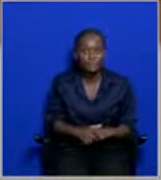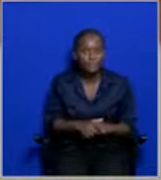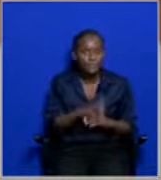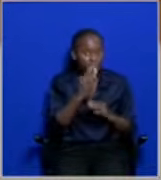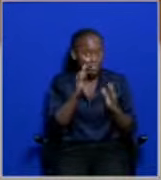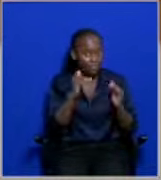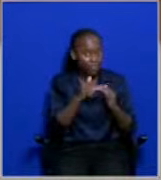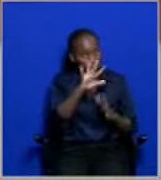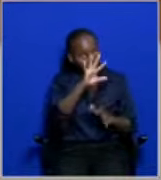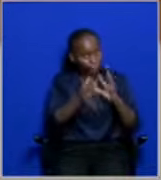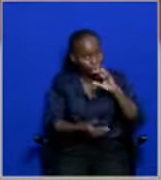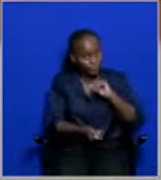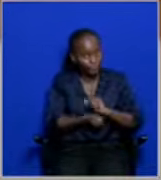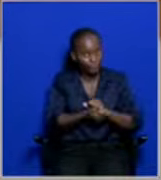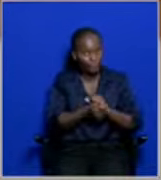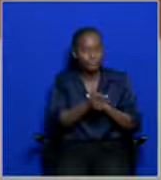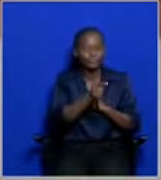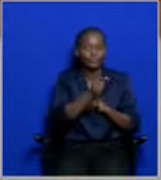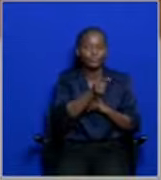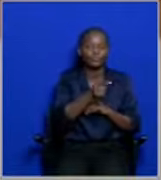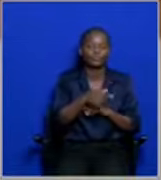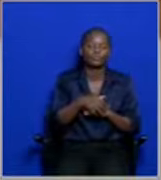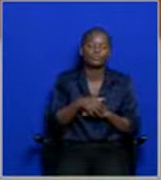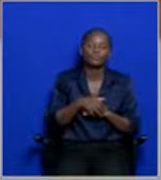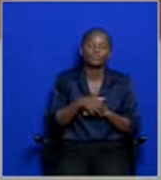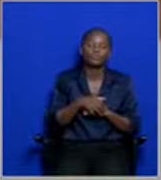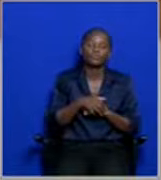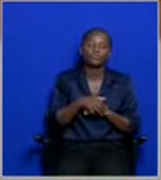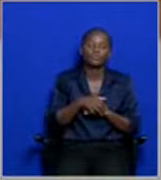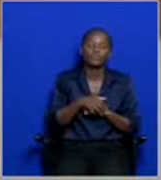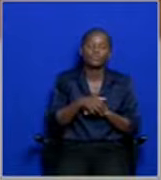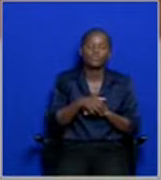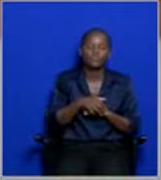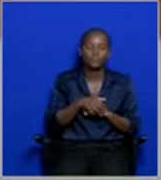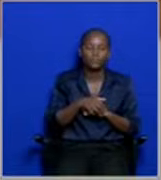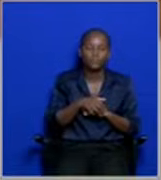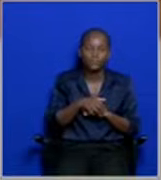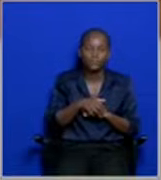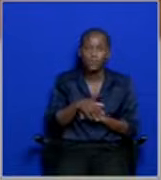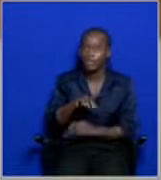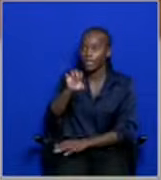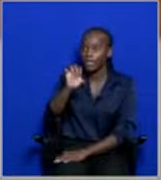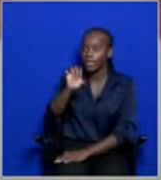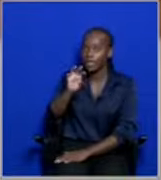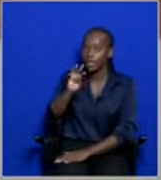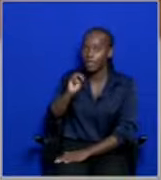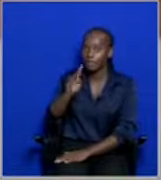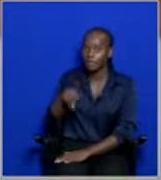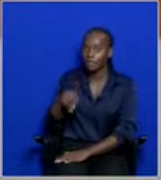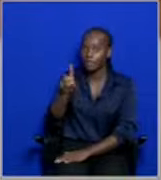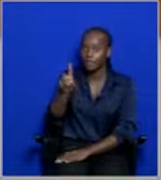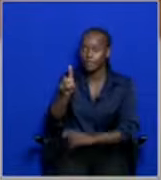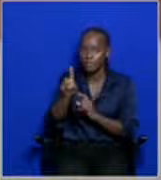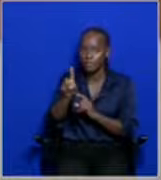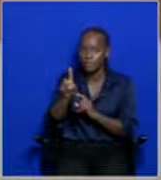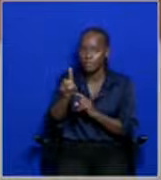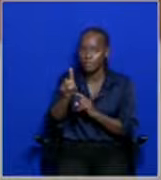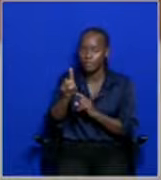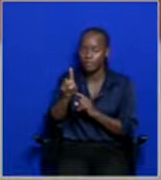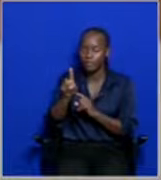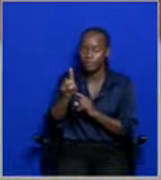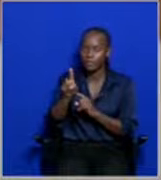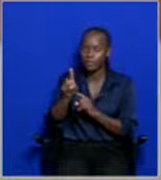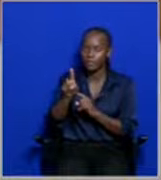detailed, that the EMPD has been appraised of this